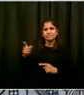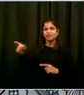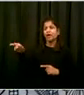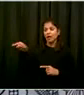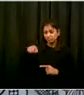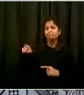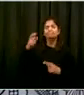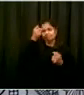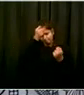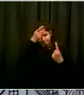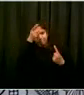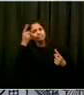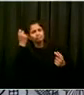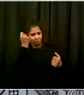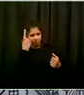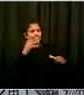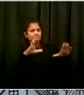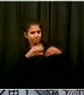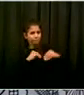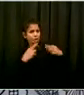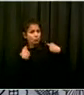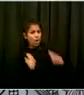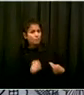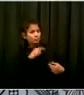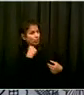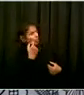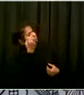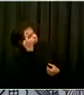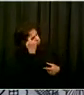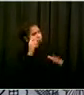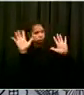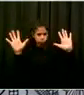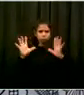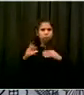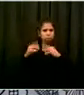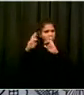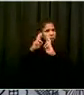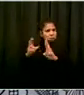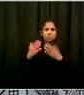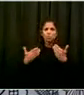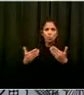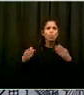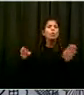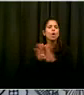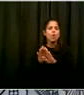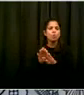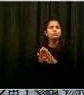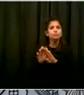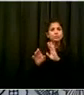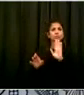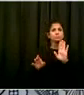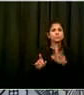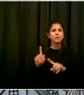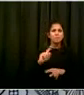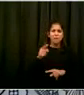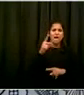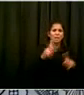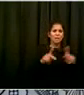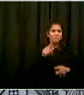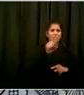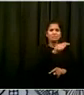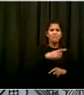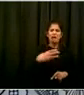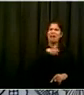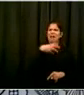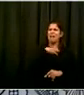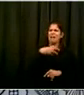this, and we've got to get out of it quickly. No one wants to see a full resurgence, a second wave in New York City. If we get a second wave, then a lot more